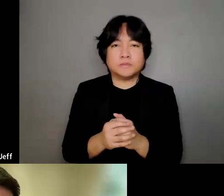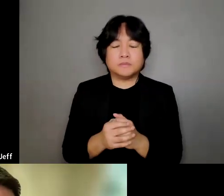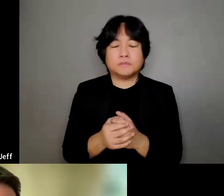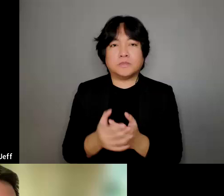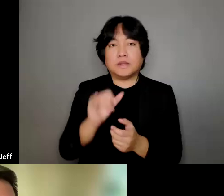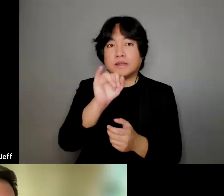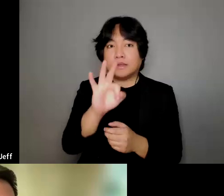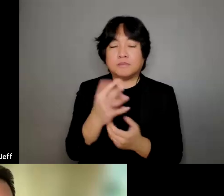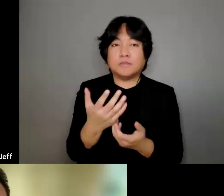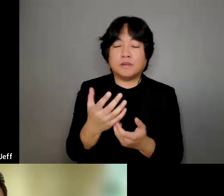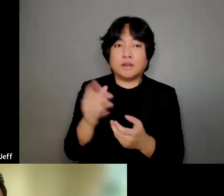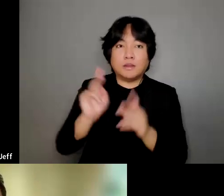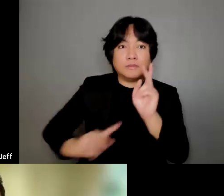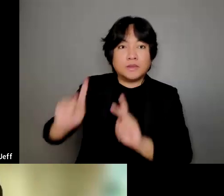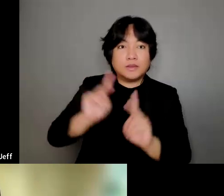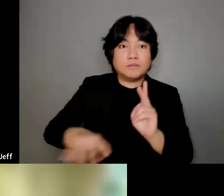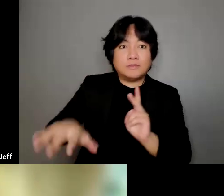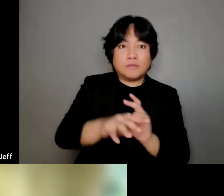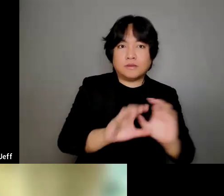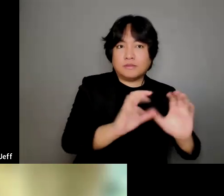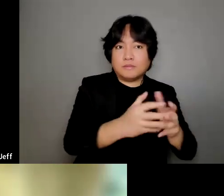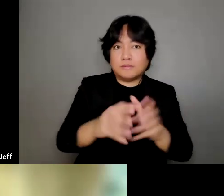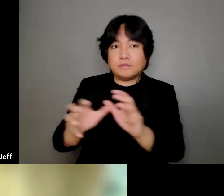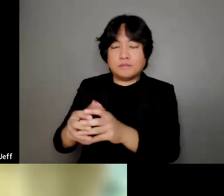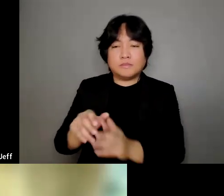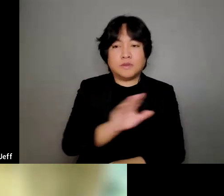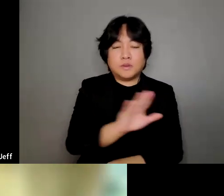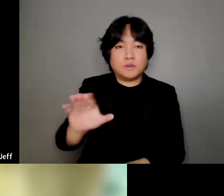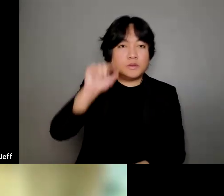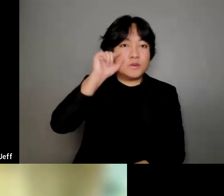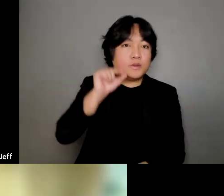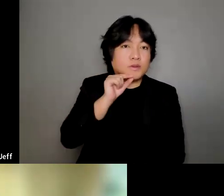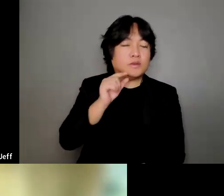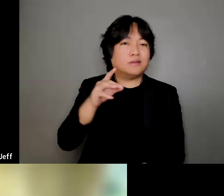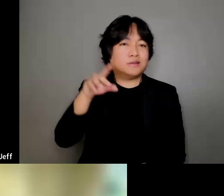grouping people in terms of their gender and sexuality.